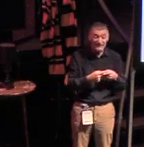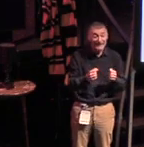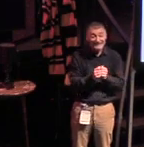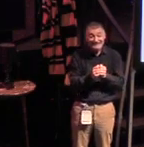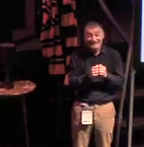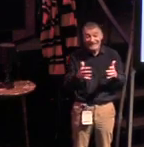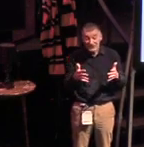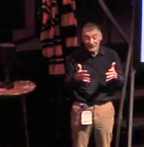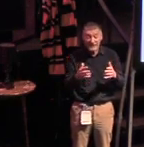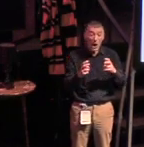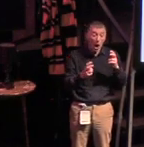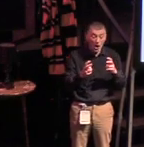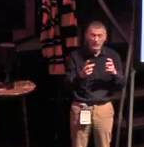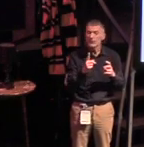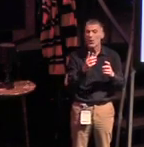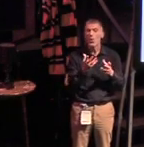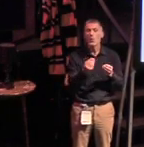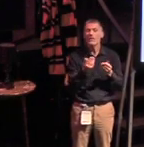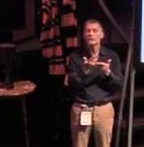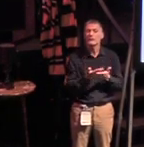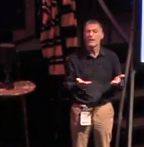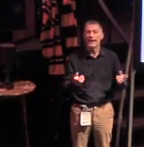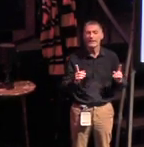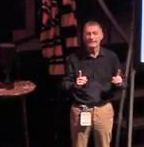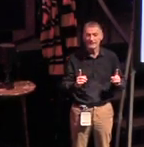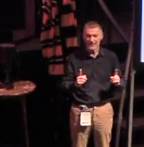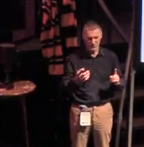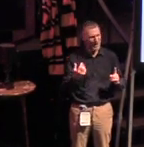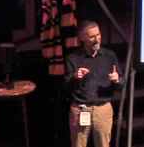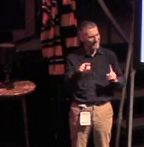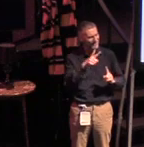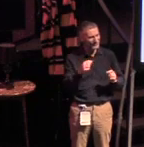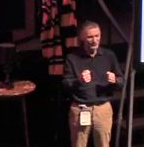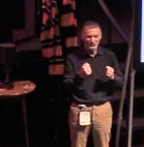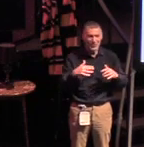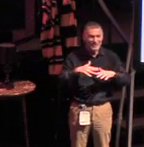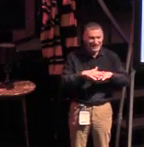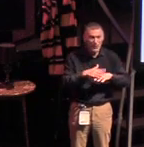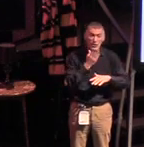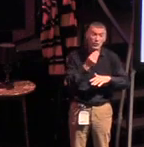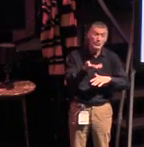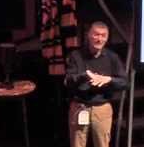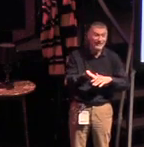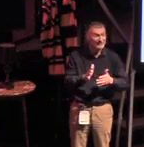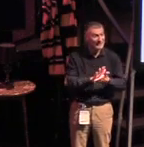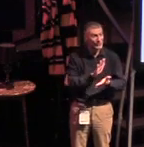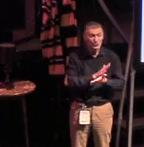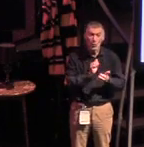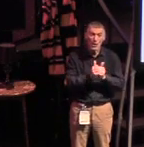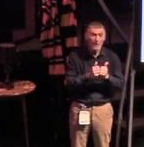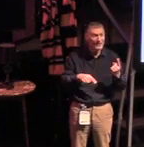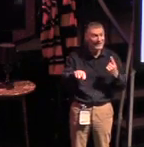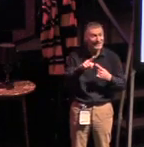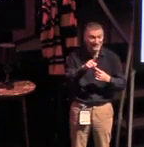respect let's use our strong Network and let's enjoy each other's companies in